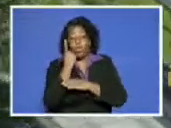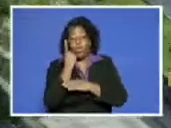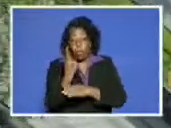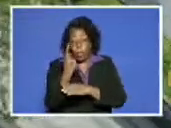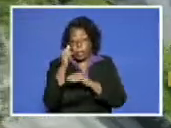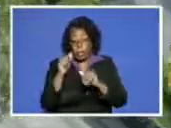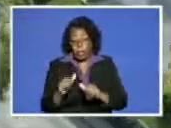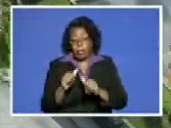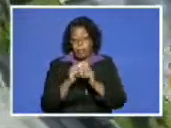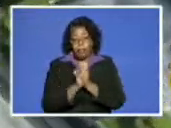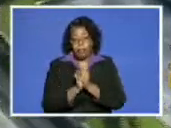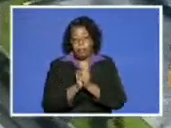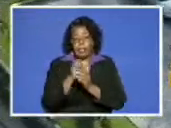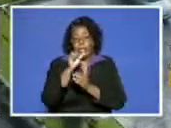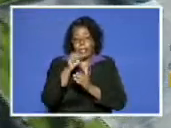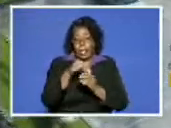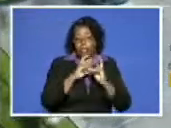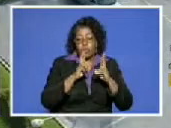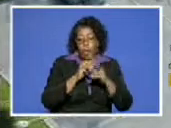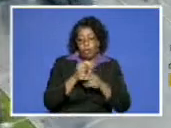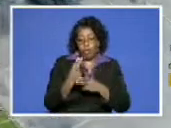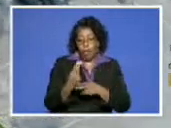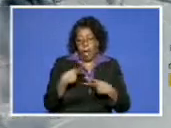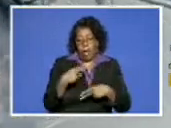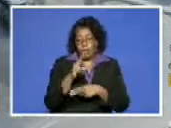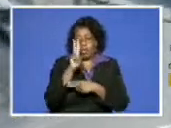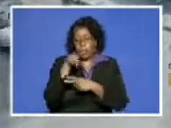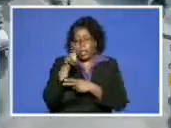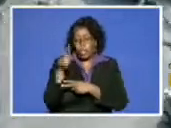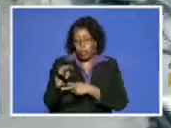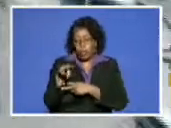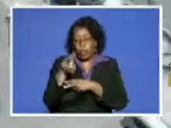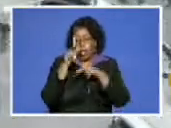available, and you had up to about 22 patients in our